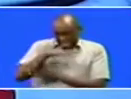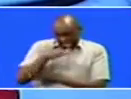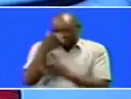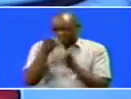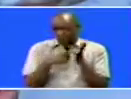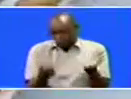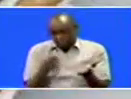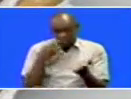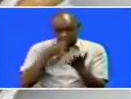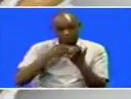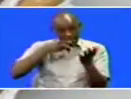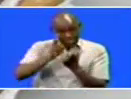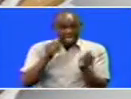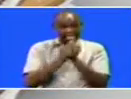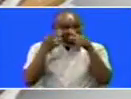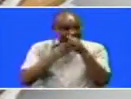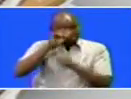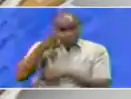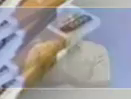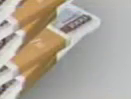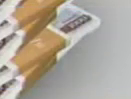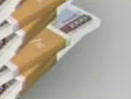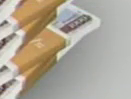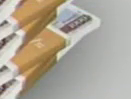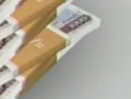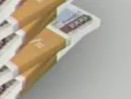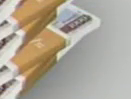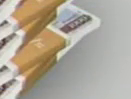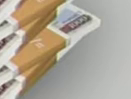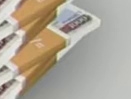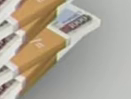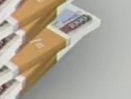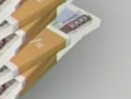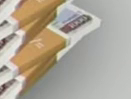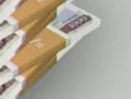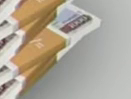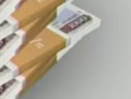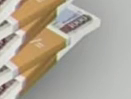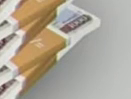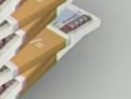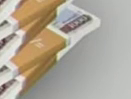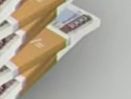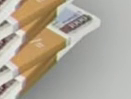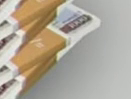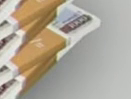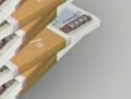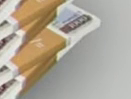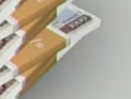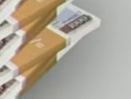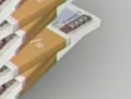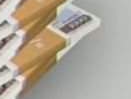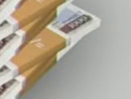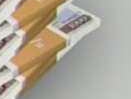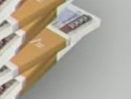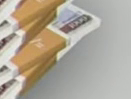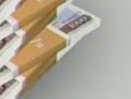out included the payment of 18 million shillings for internet services, which the auditor says were single-sourced. There are also